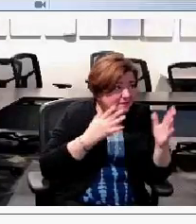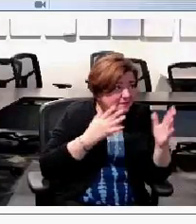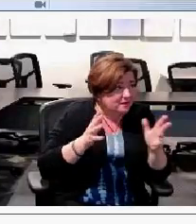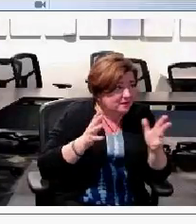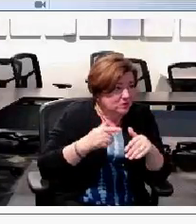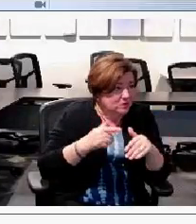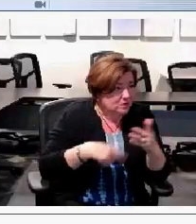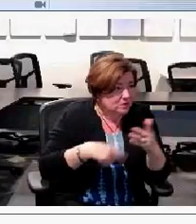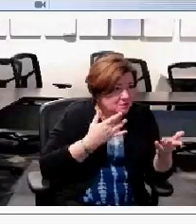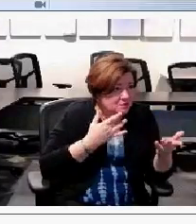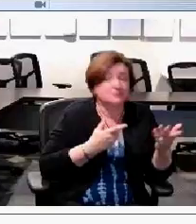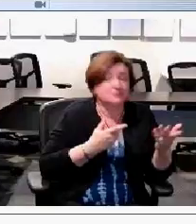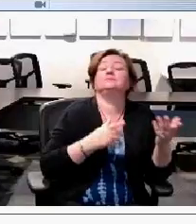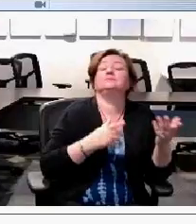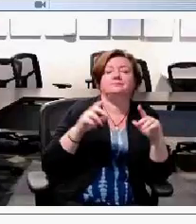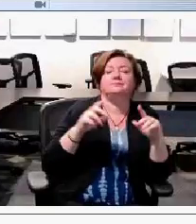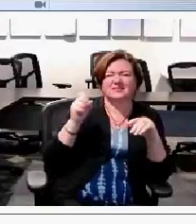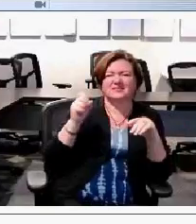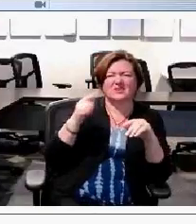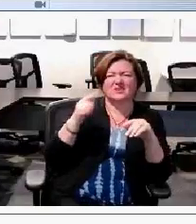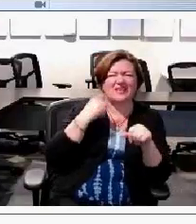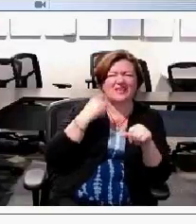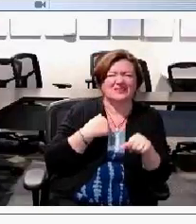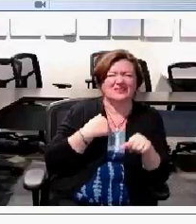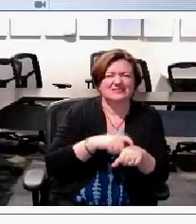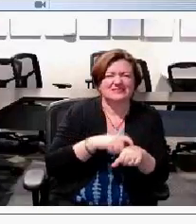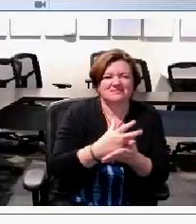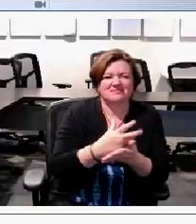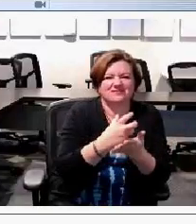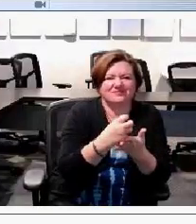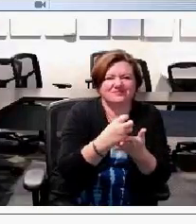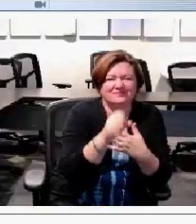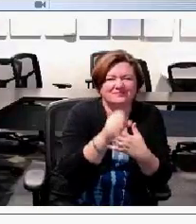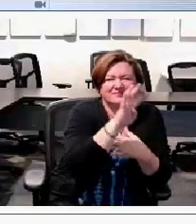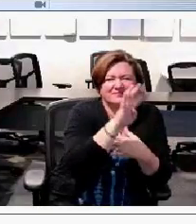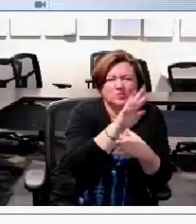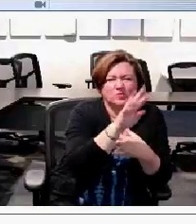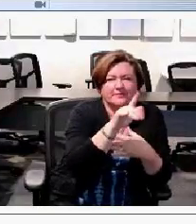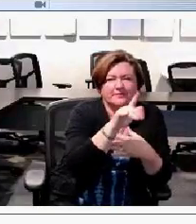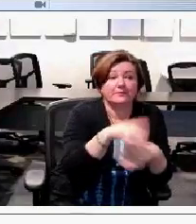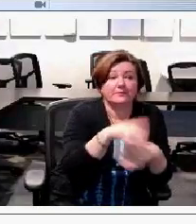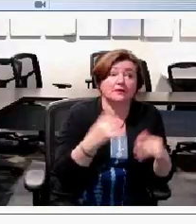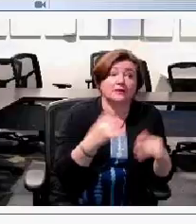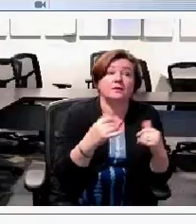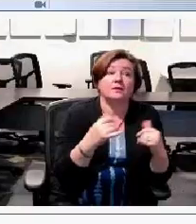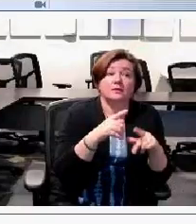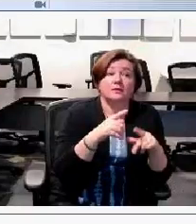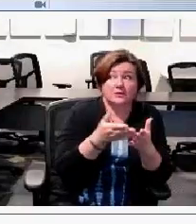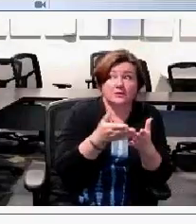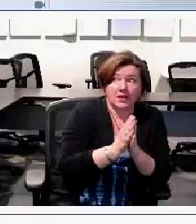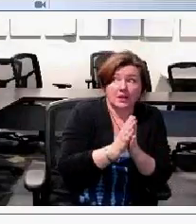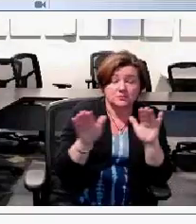Can we mind if we left it at that? It's approaching 4 to 5. I would like to ask if there were any